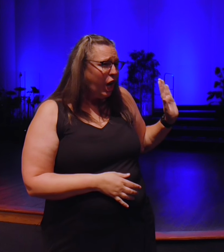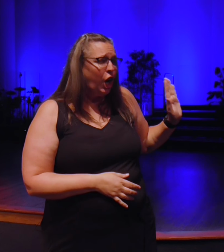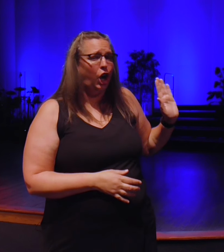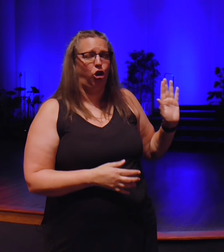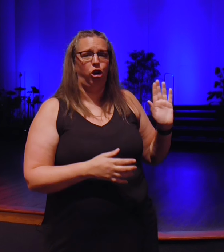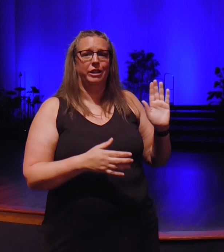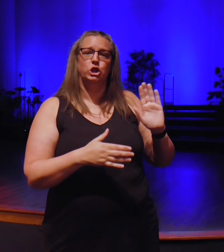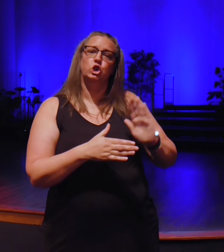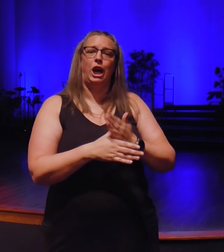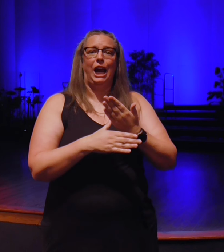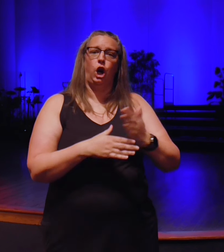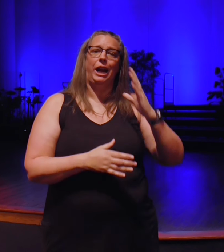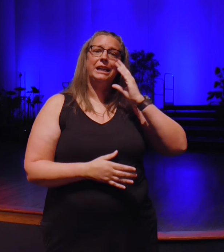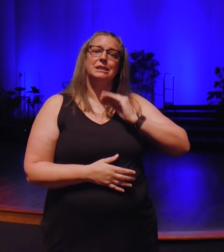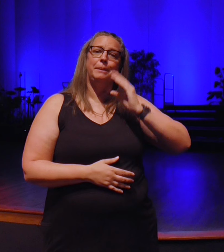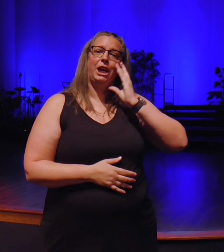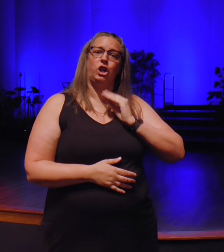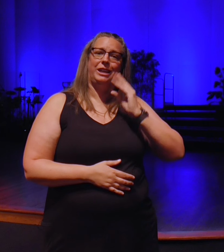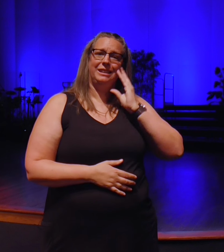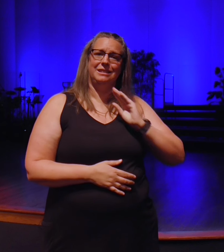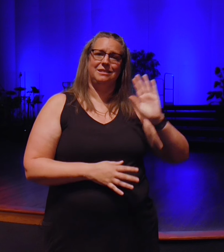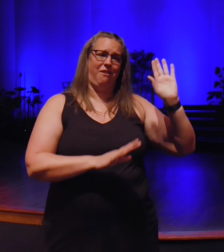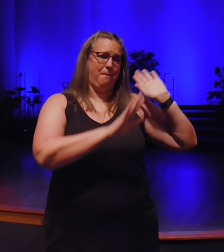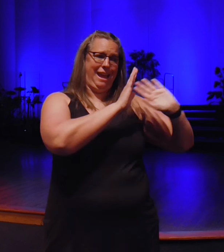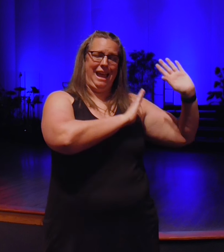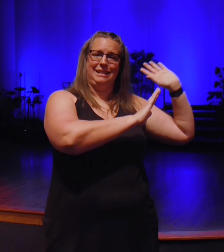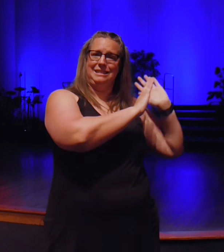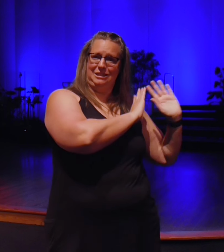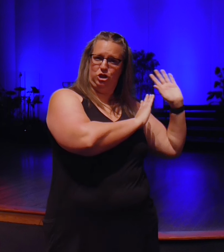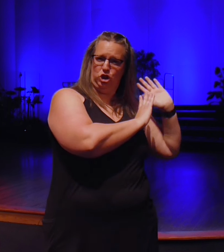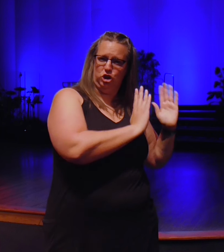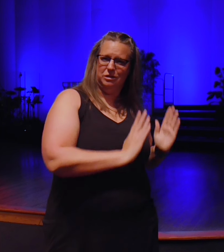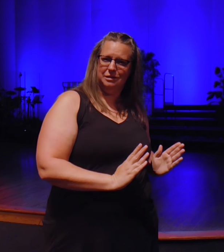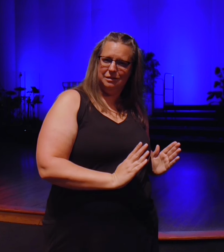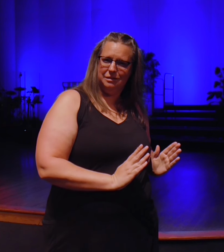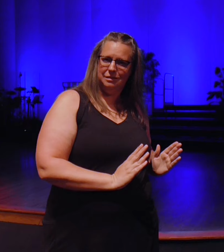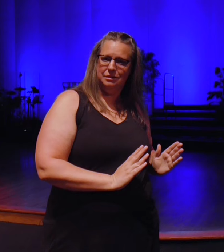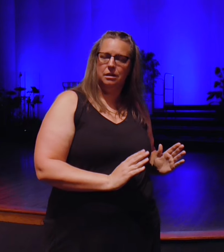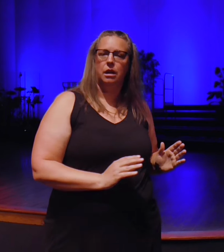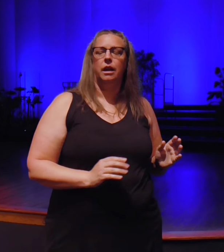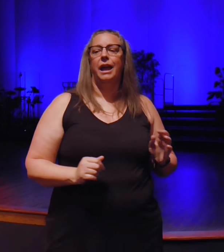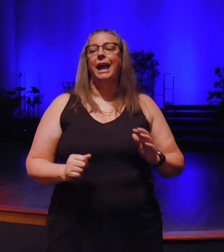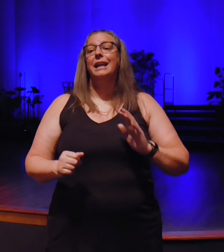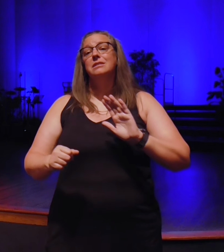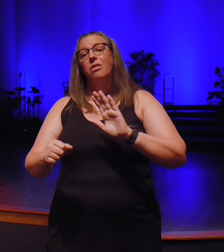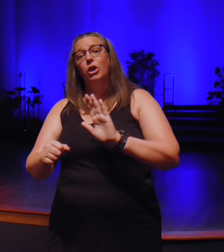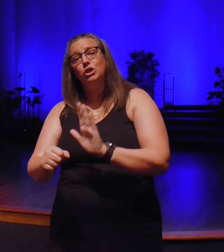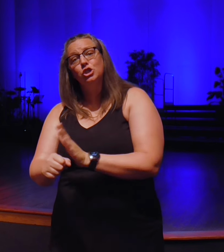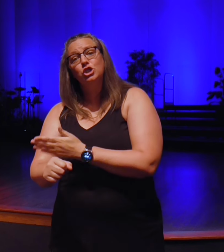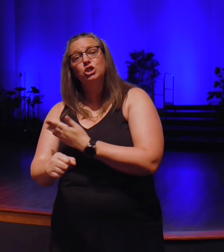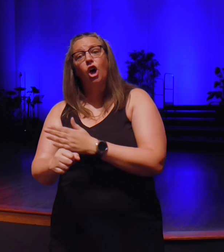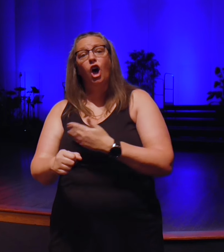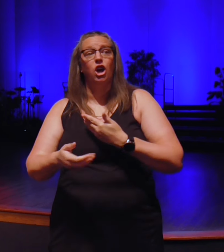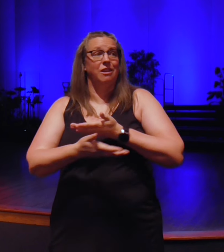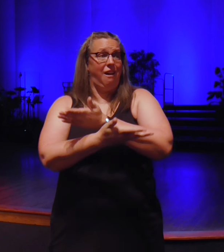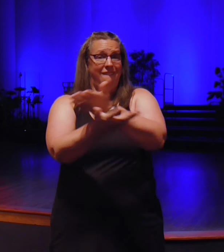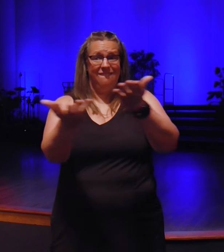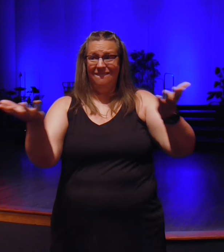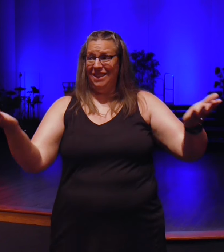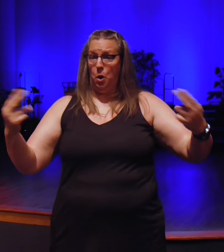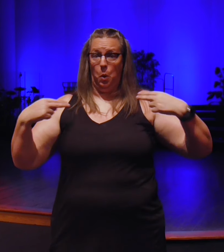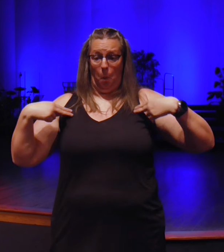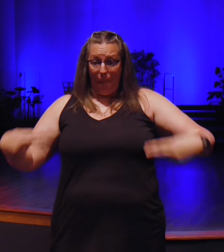shared experience. It is the song of humanity expressing through